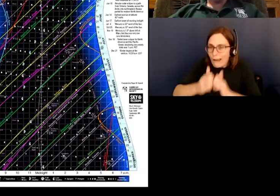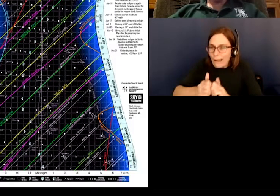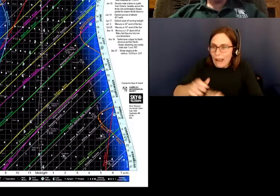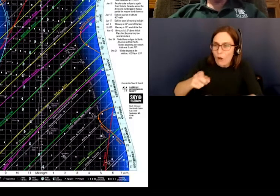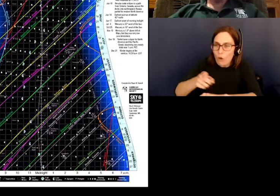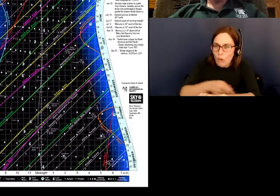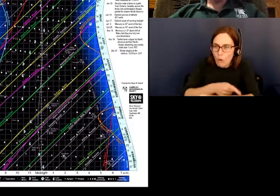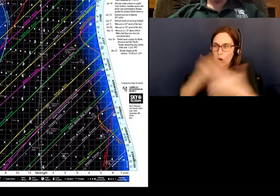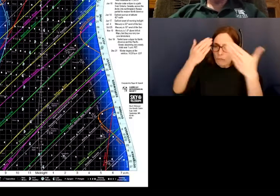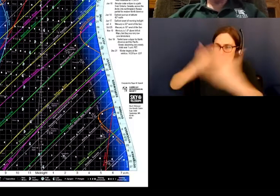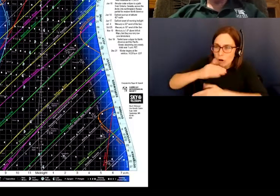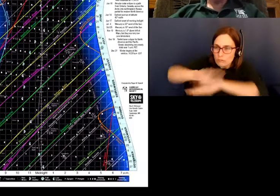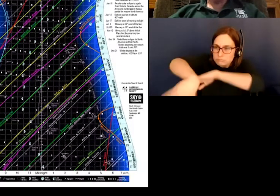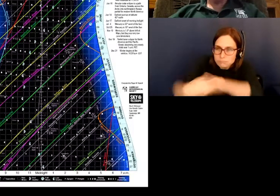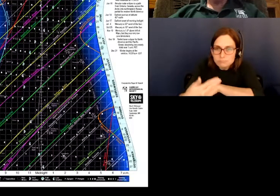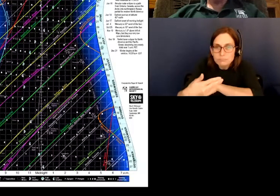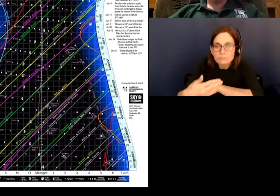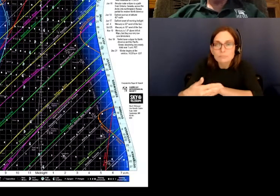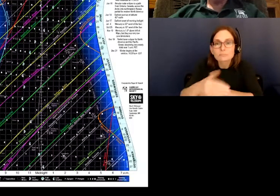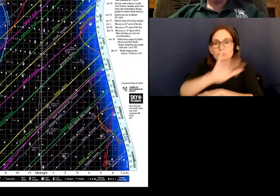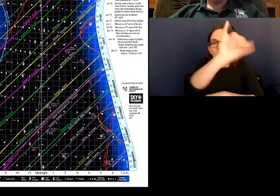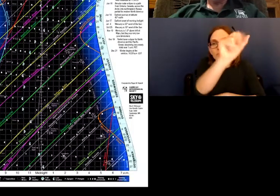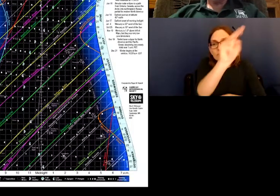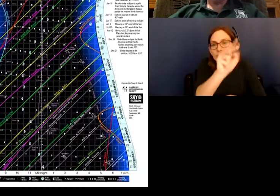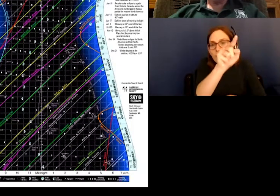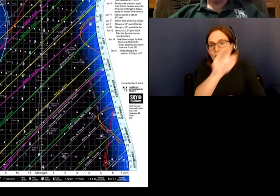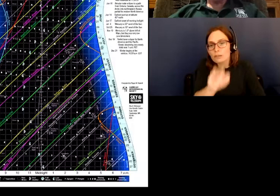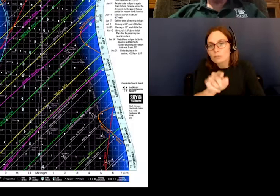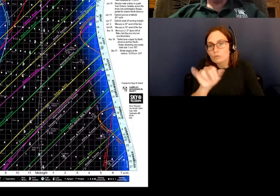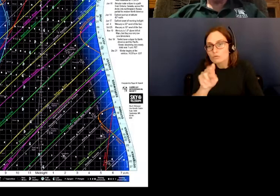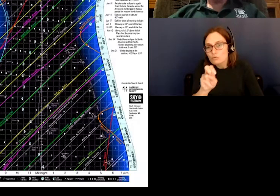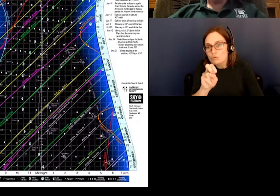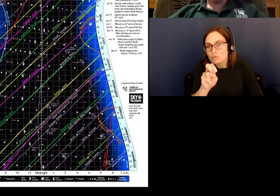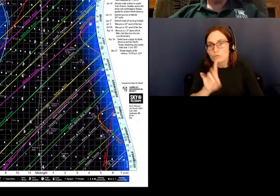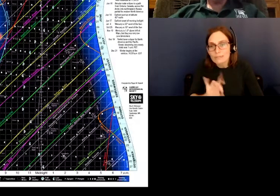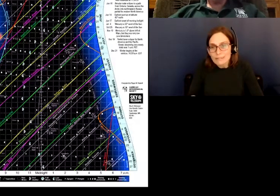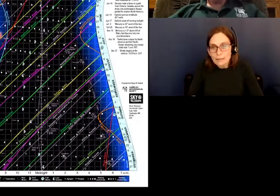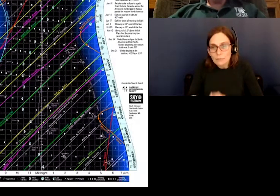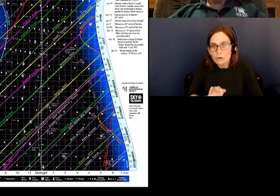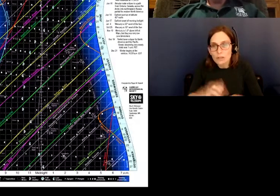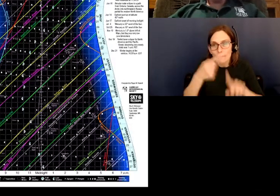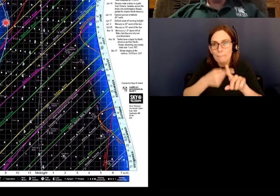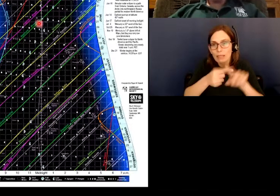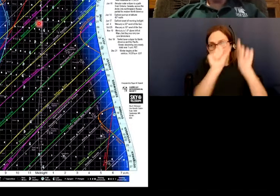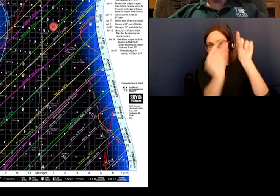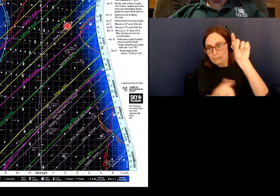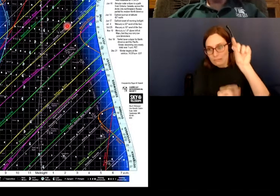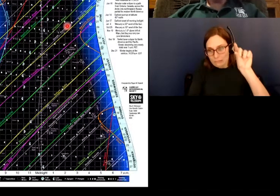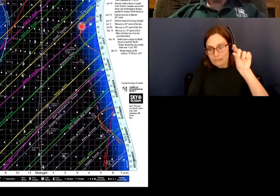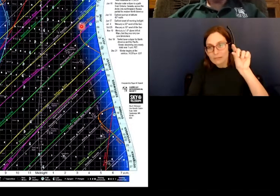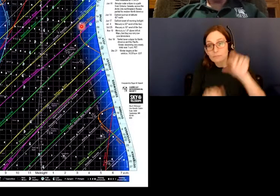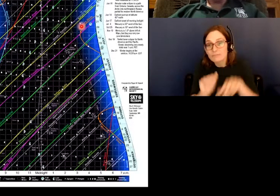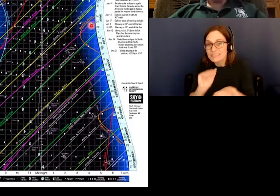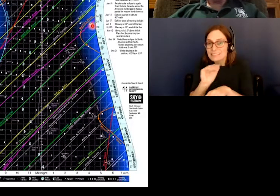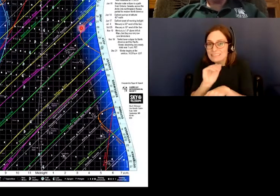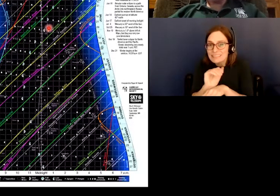here, this is January through June through December. So the months are up here. Nights are very short